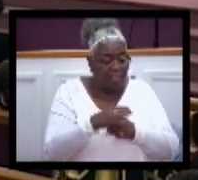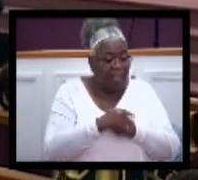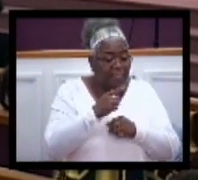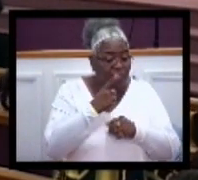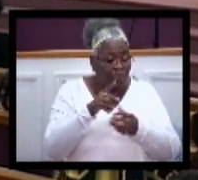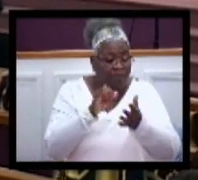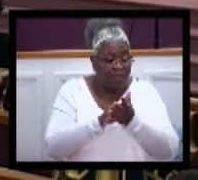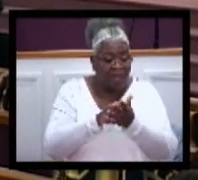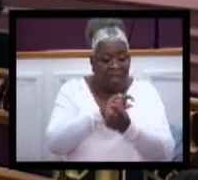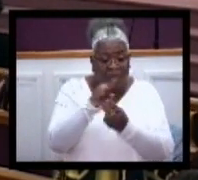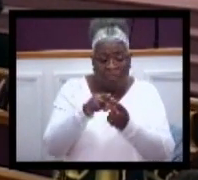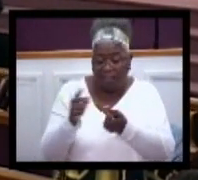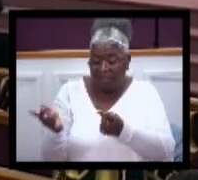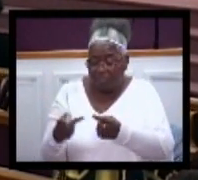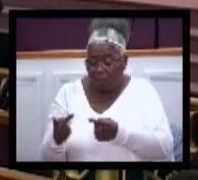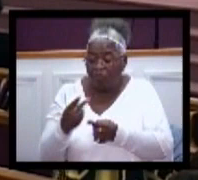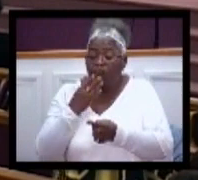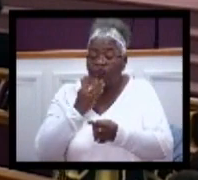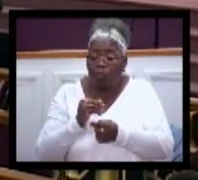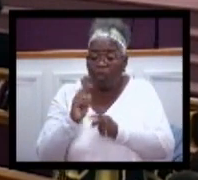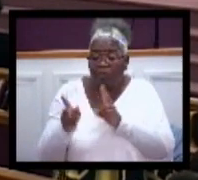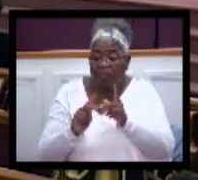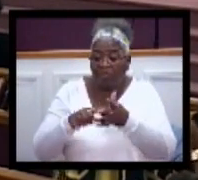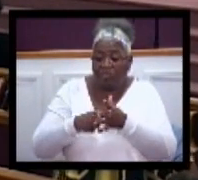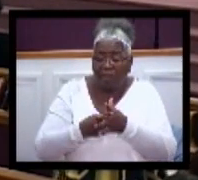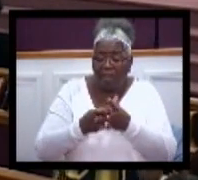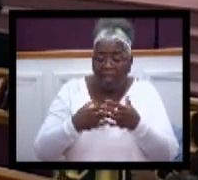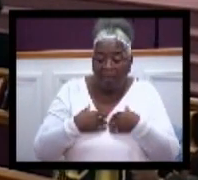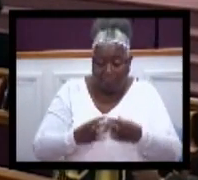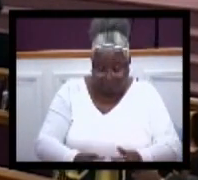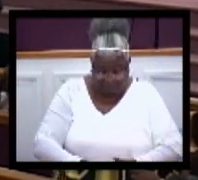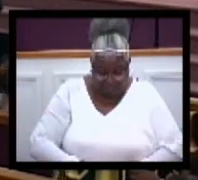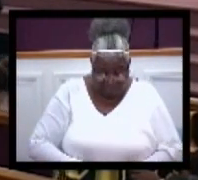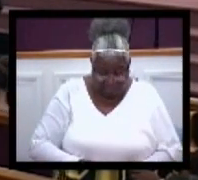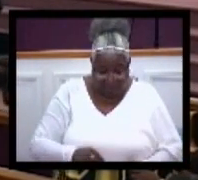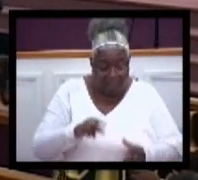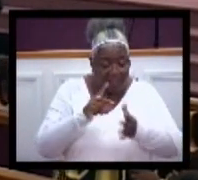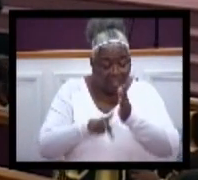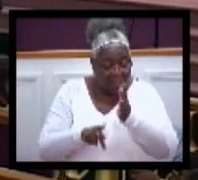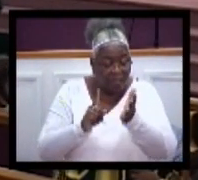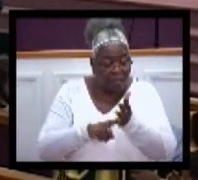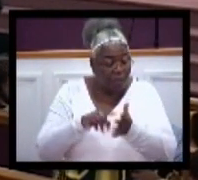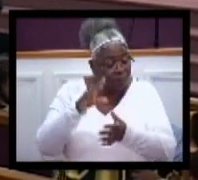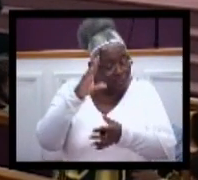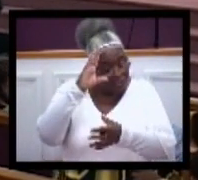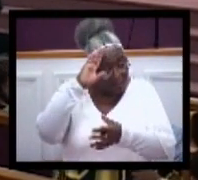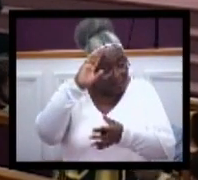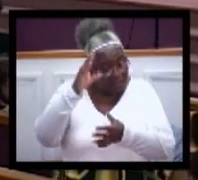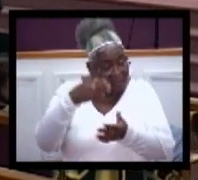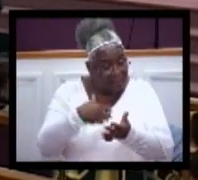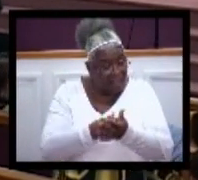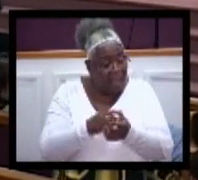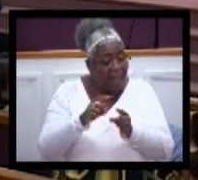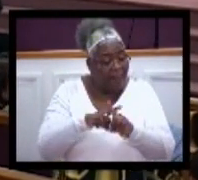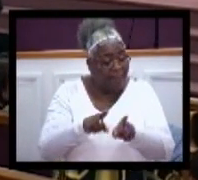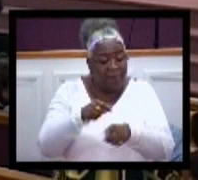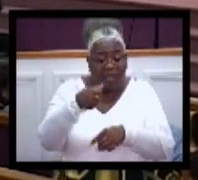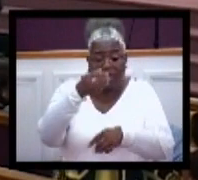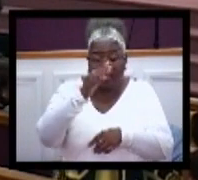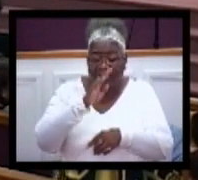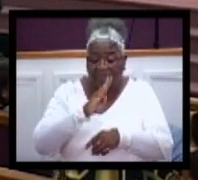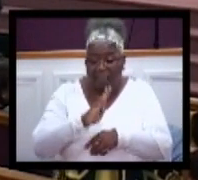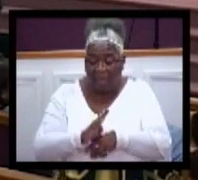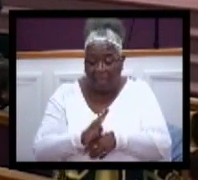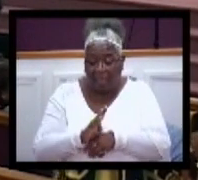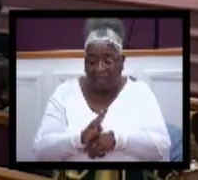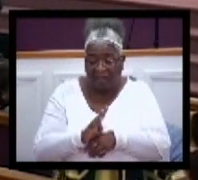mothers start having them babies, I want you to kill them boy babies. But God